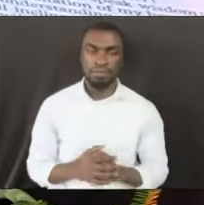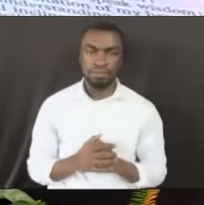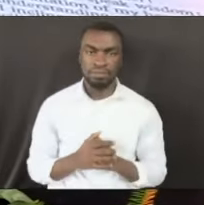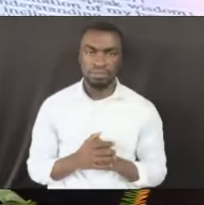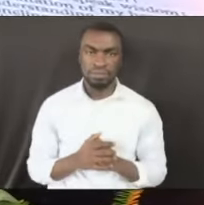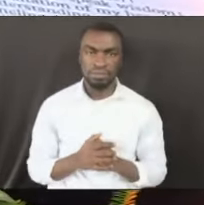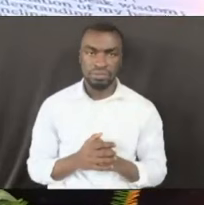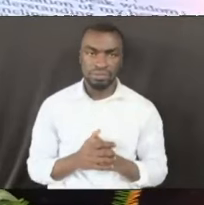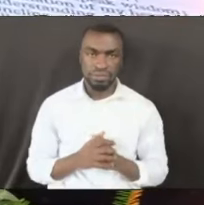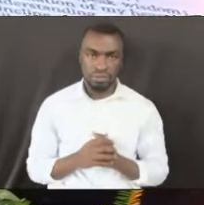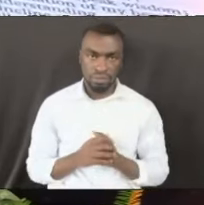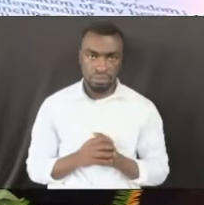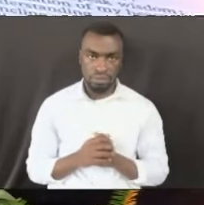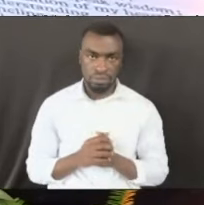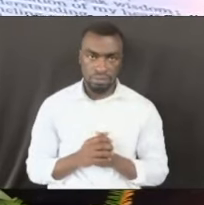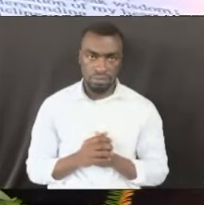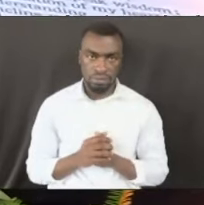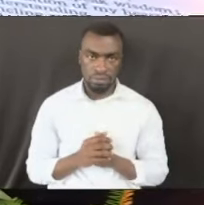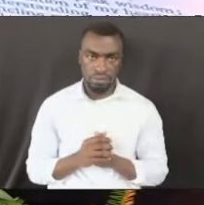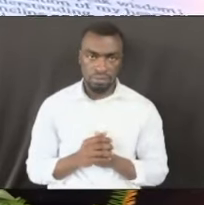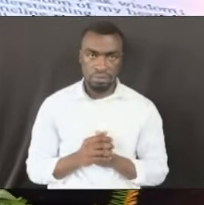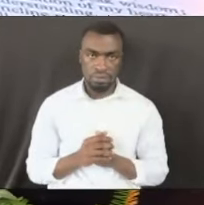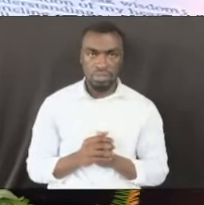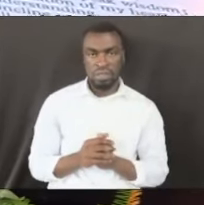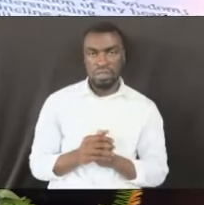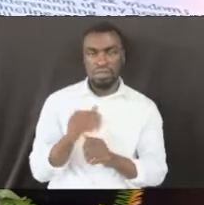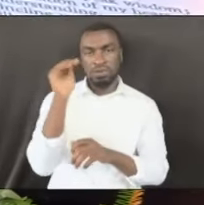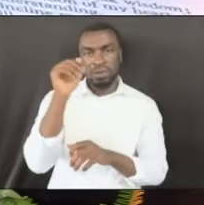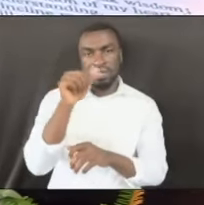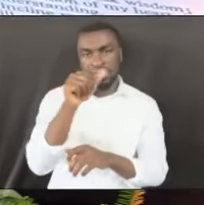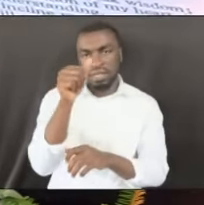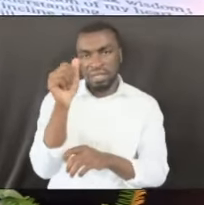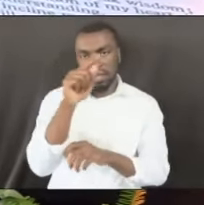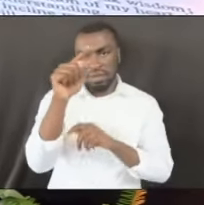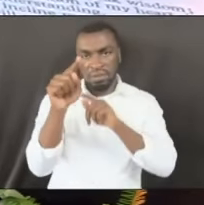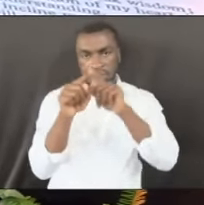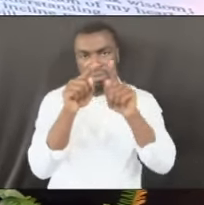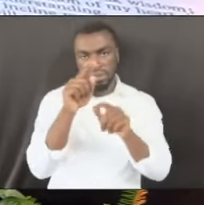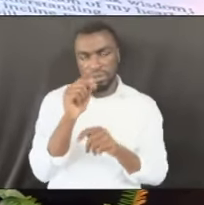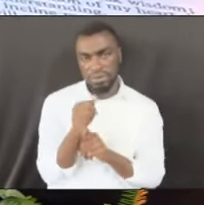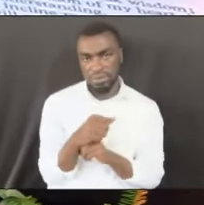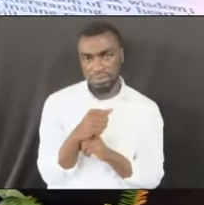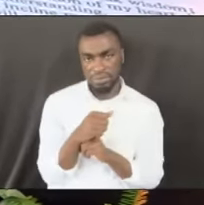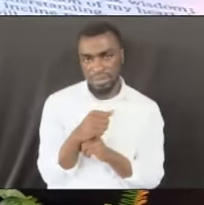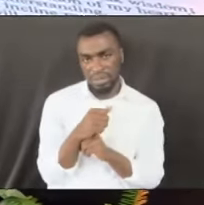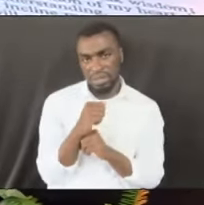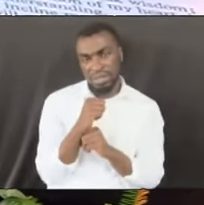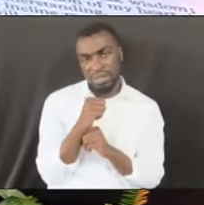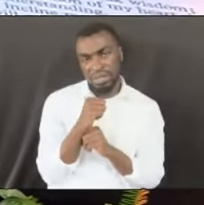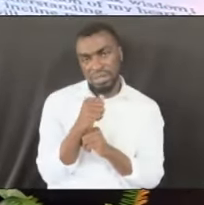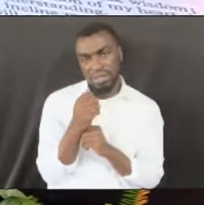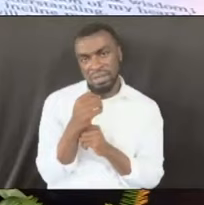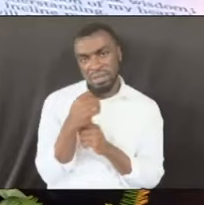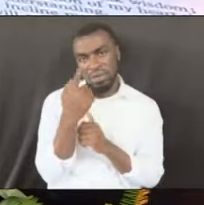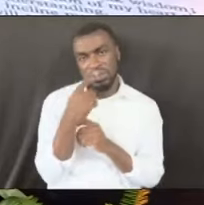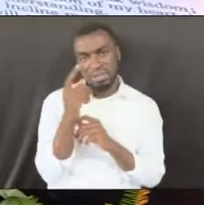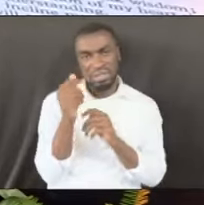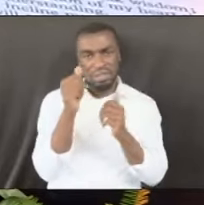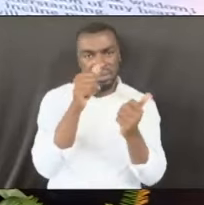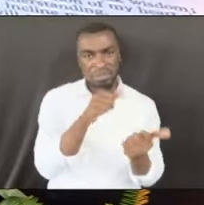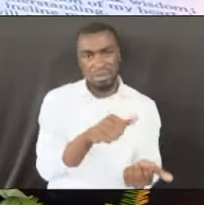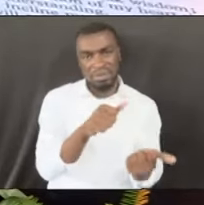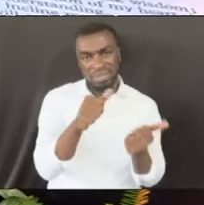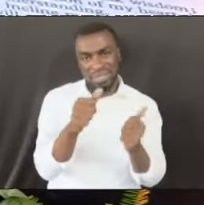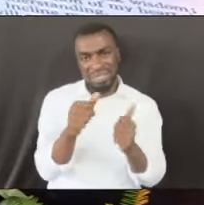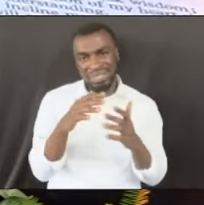I don't know. Again, I want to ask another question. I'm not even asking who is baptized or who is